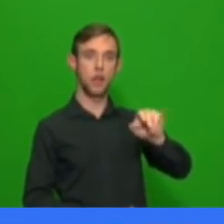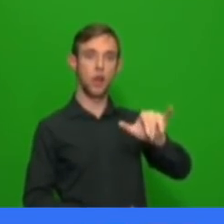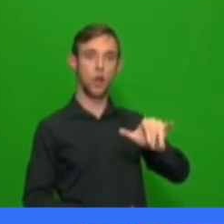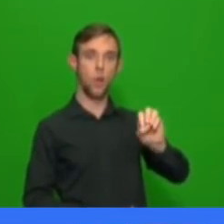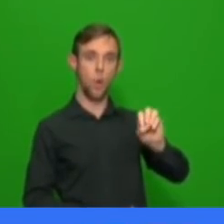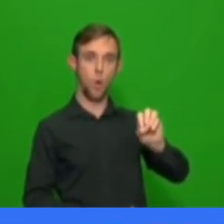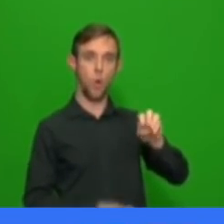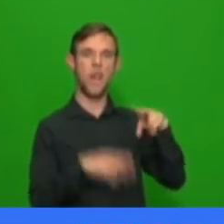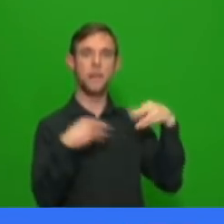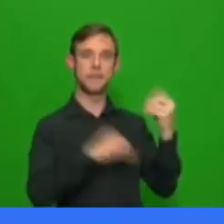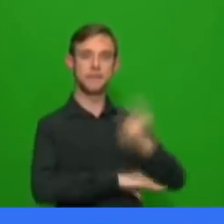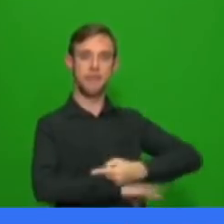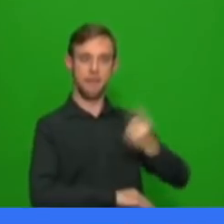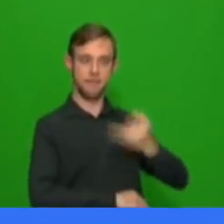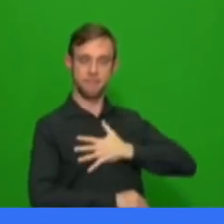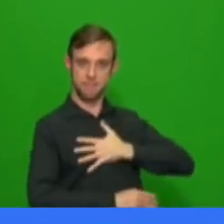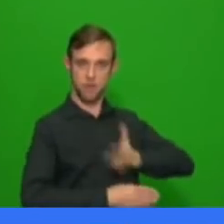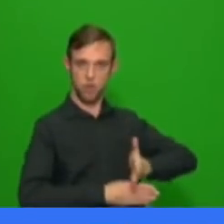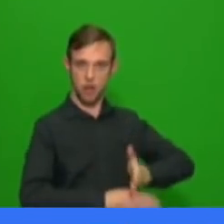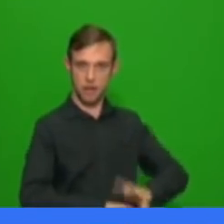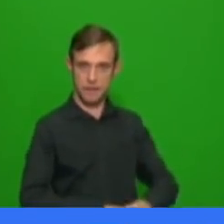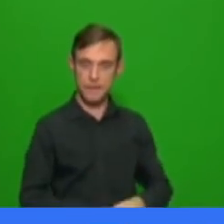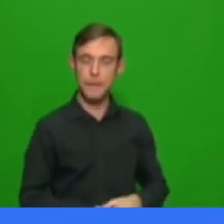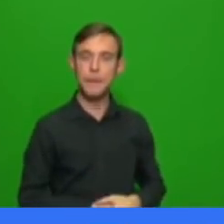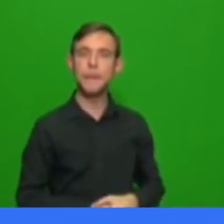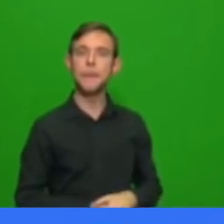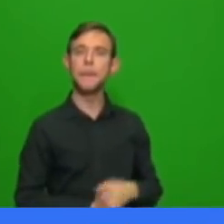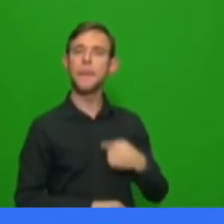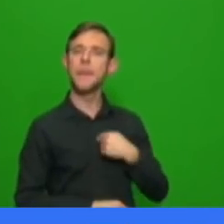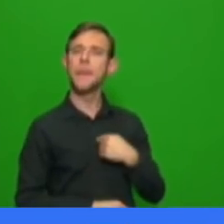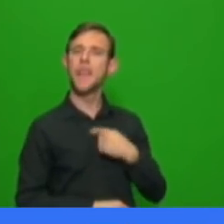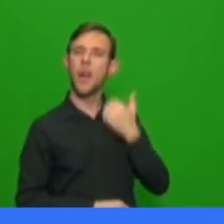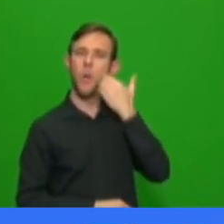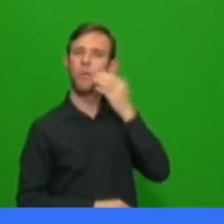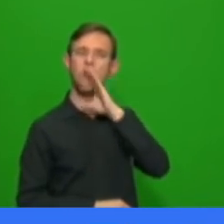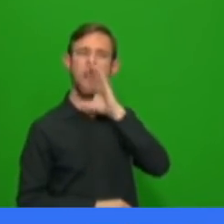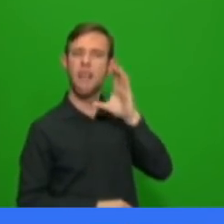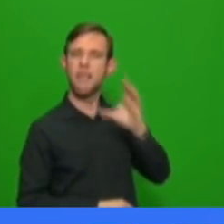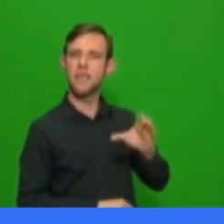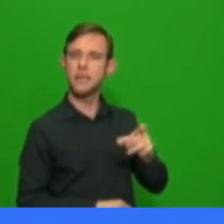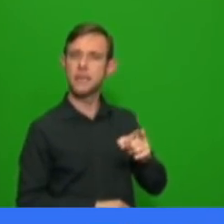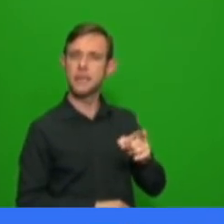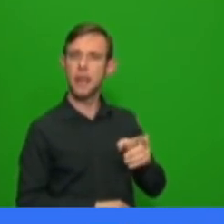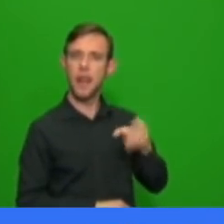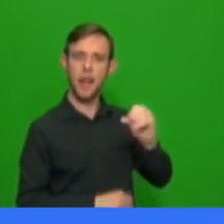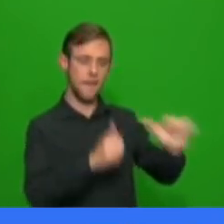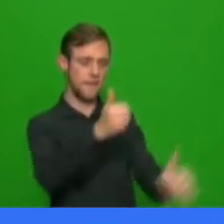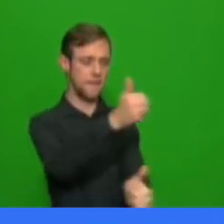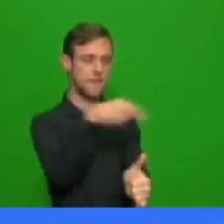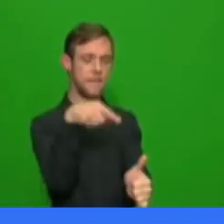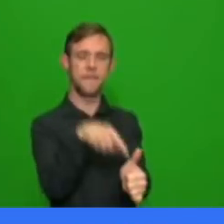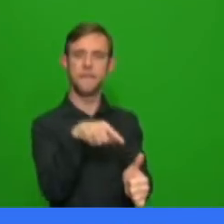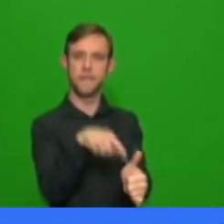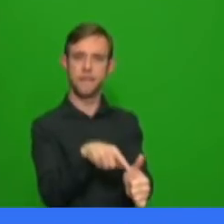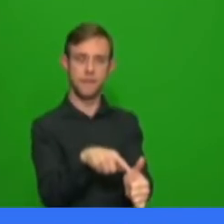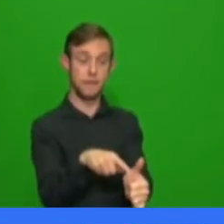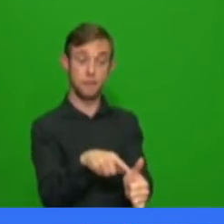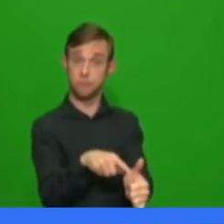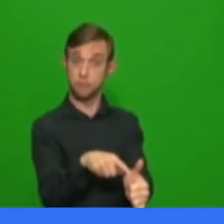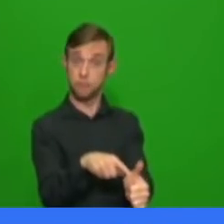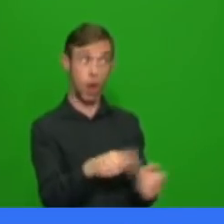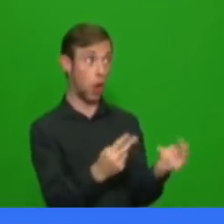the MPC, I thought I would ask if there's any developments regarding the Deputy Governor slot that's still open. Thank